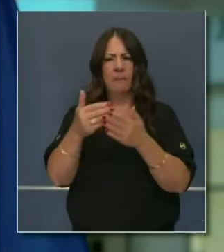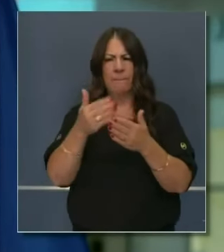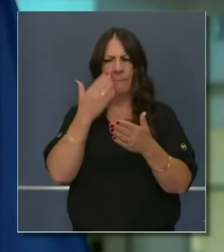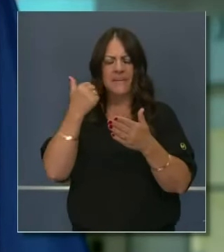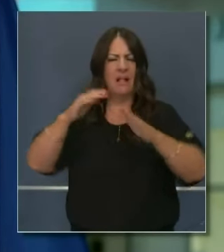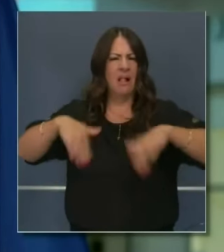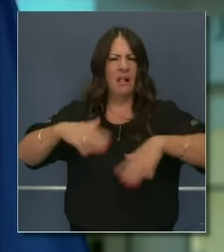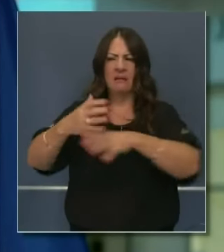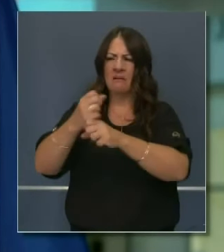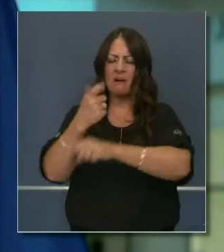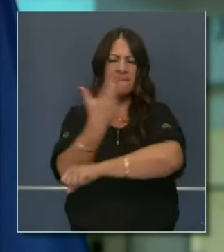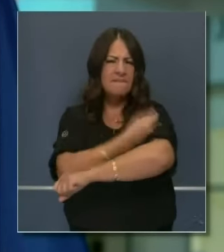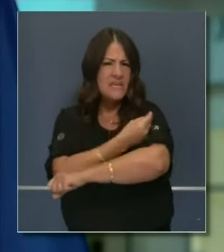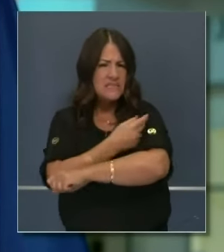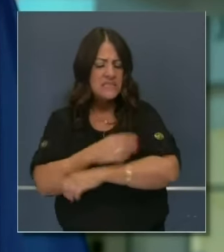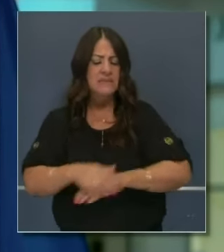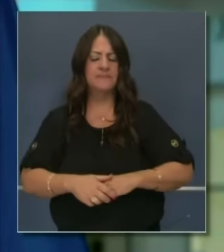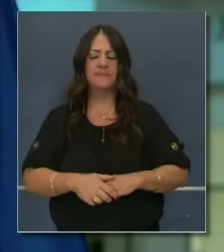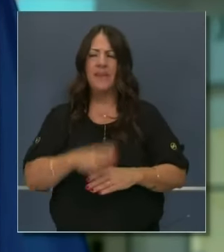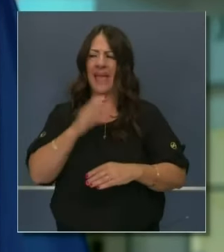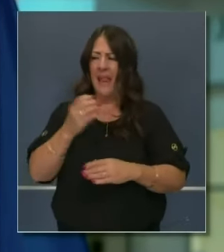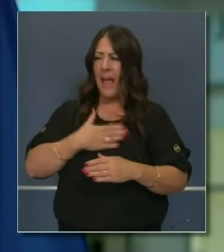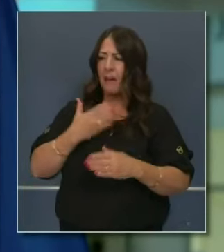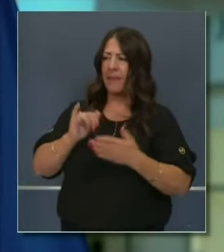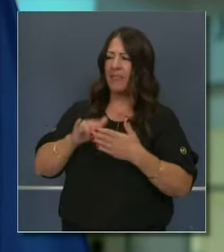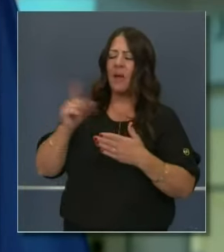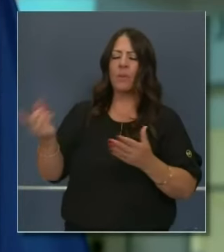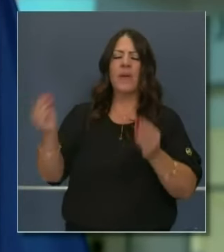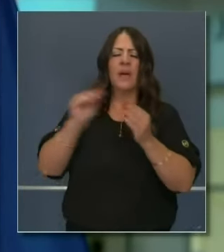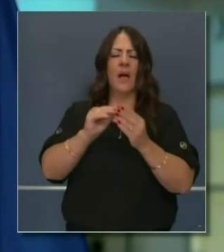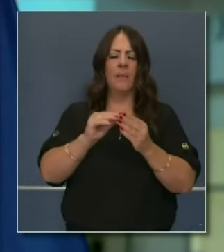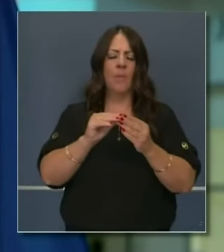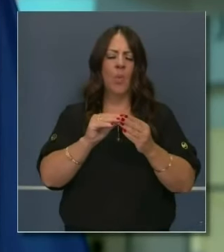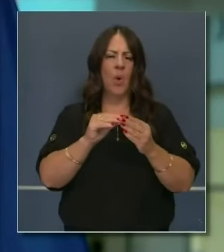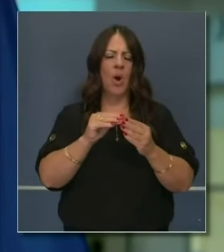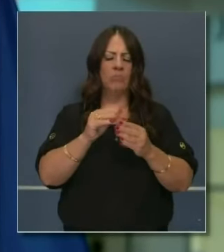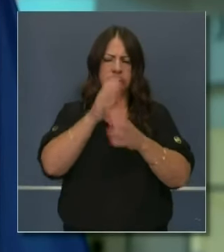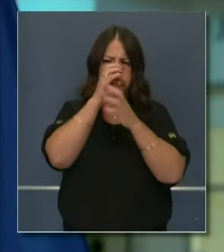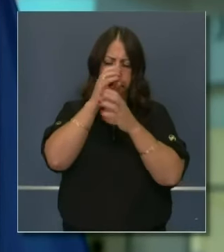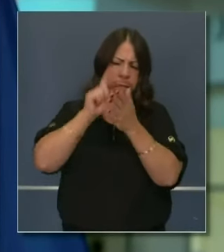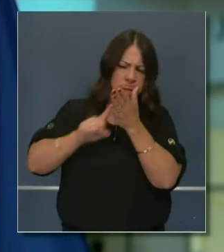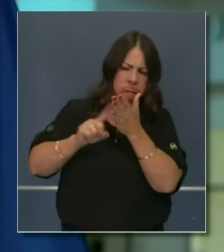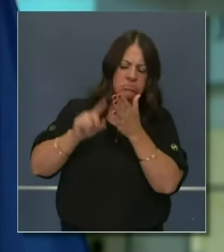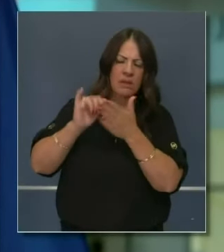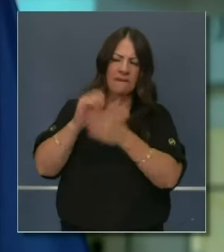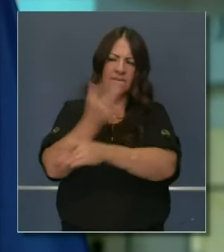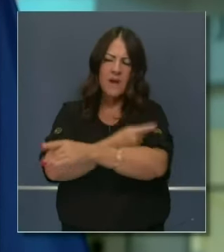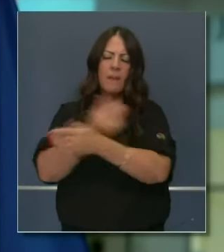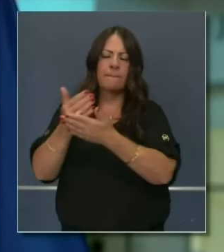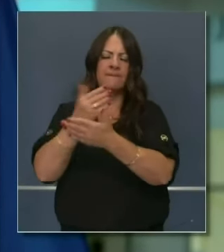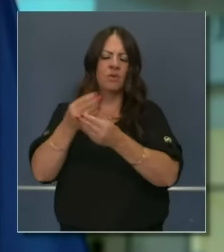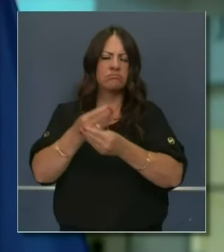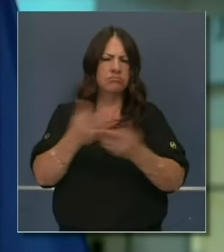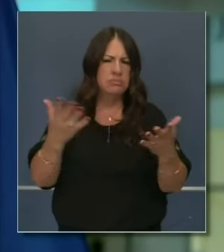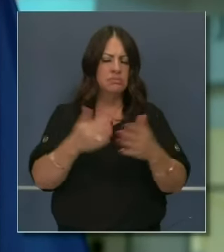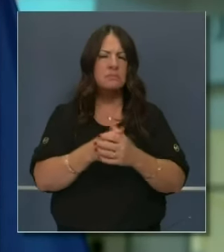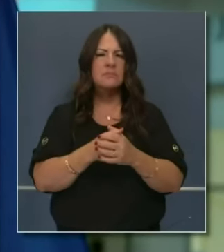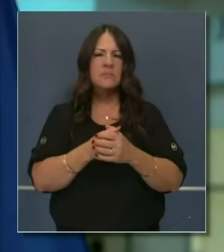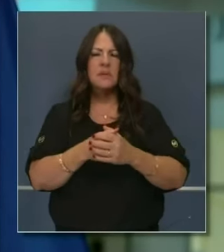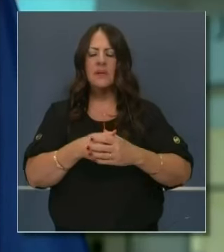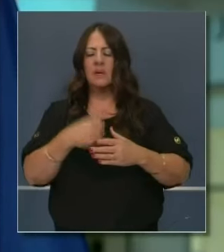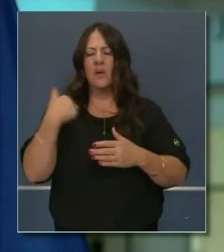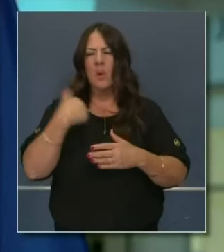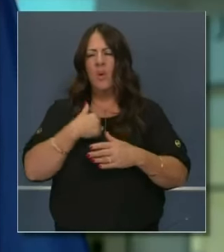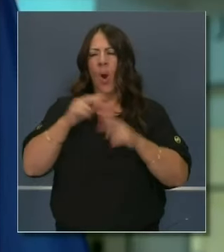plans. We're seeing those numbers stabilize, and who knows, we're seeing a lot of movement in numbers across the nation and across the